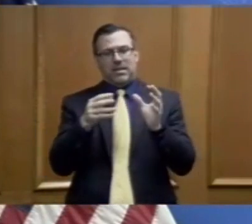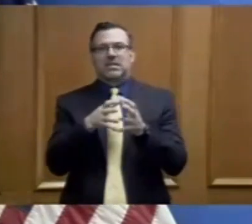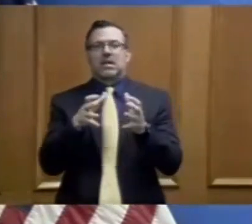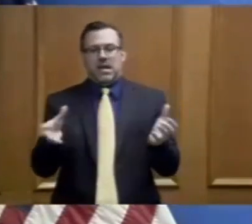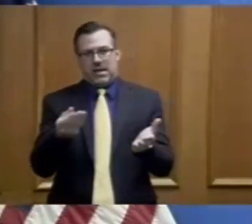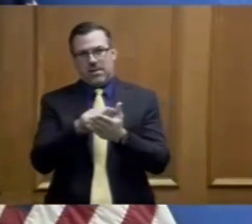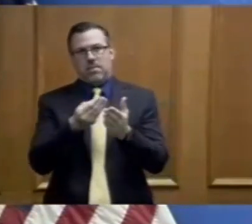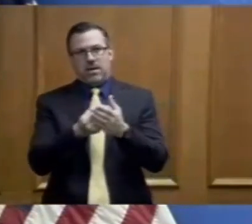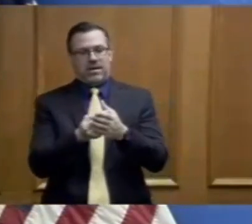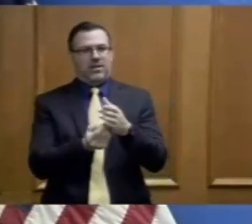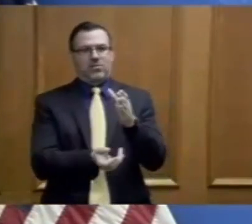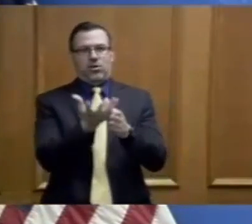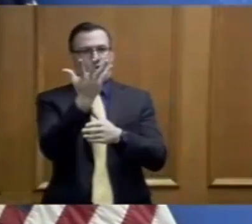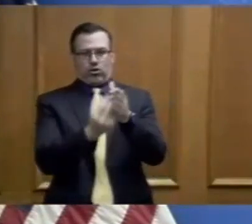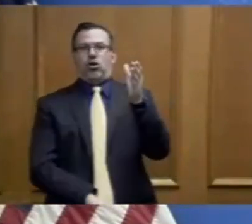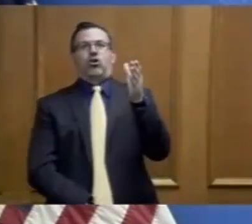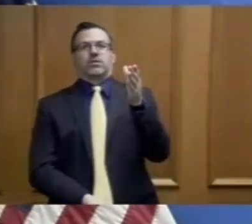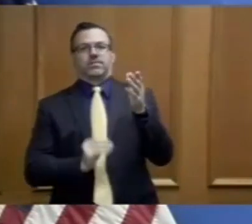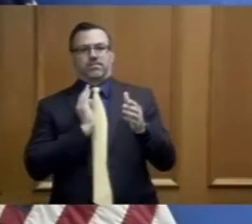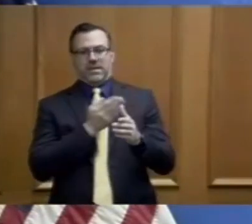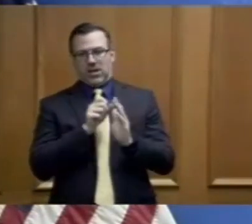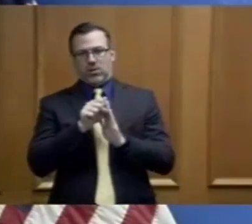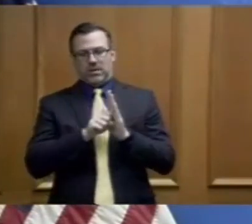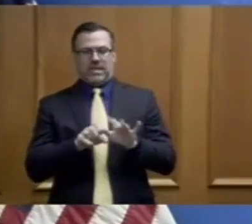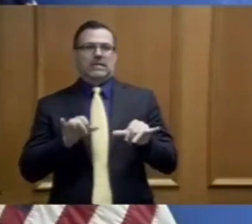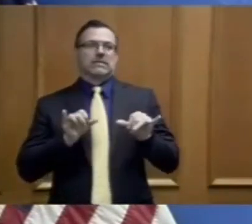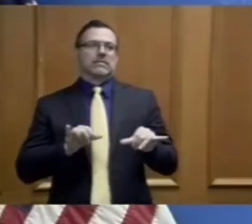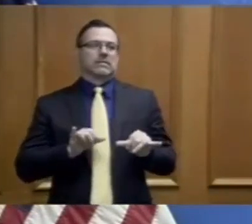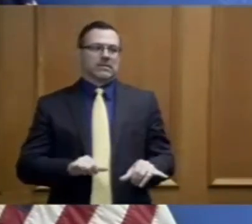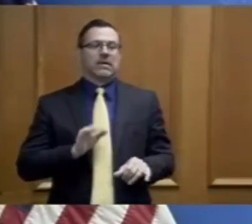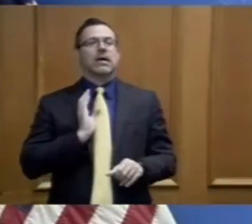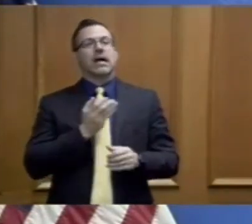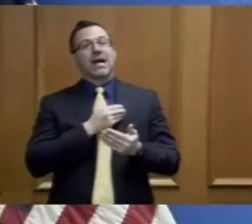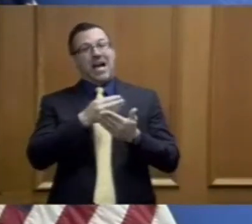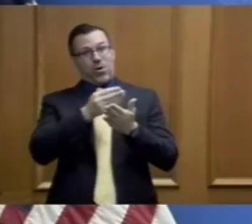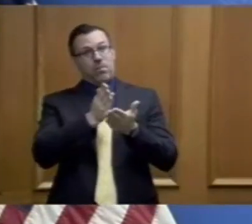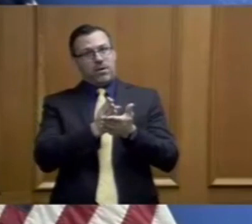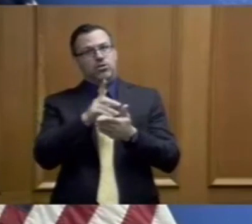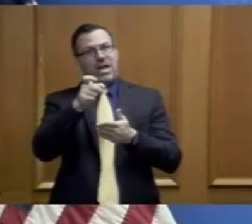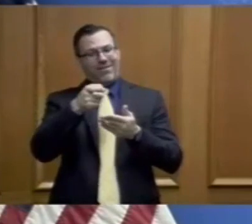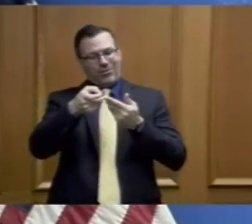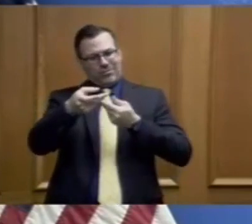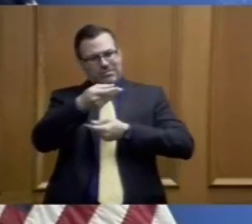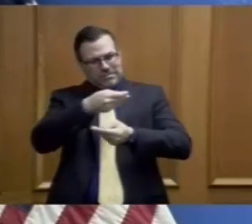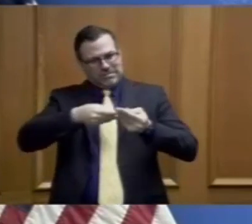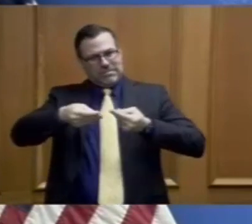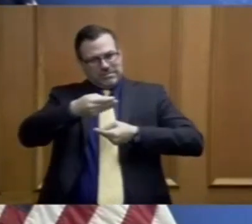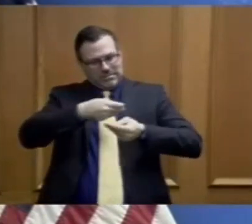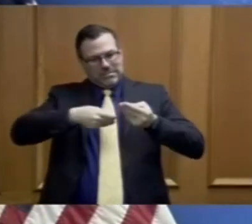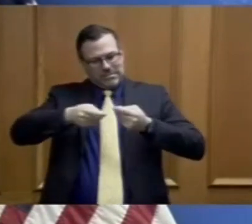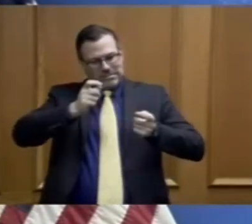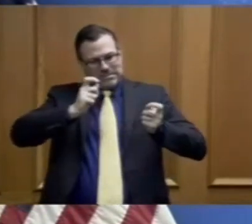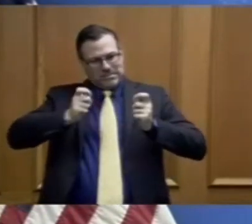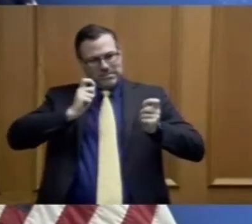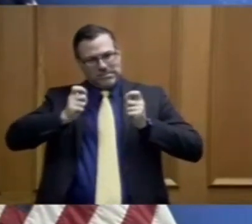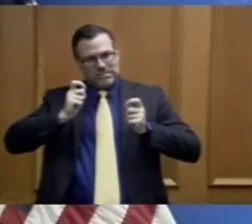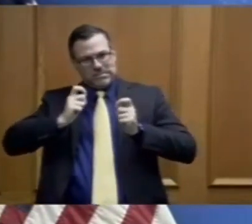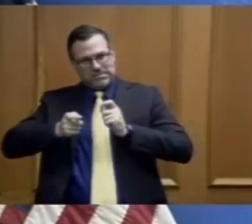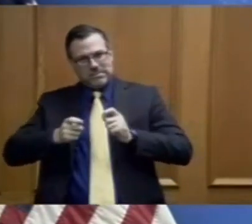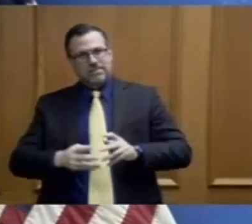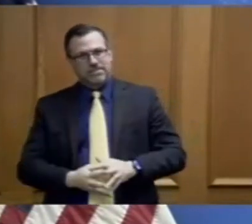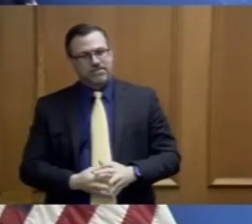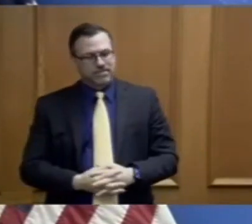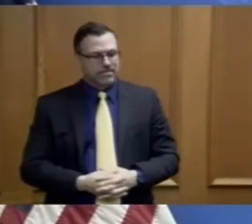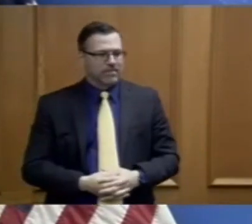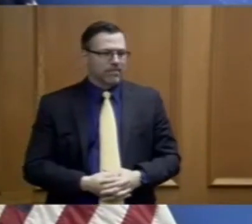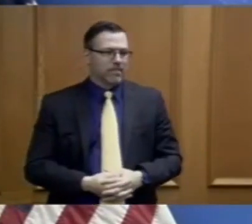state. And our budget will have to be evaluated with that as a backdrop.